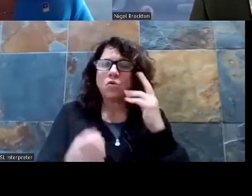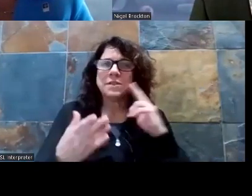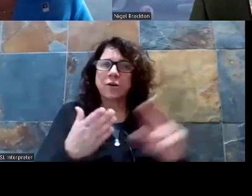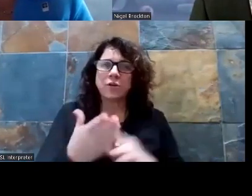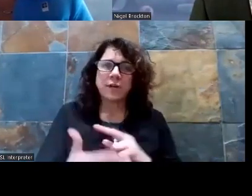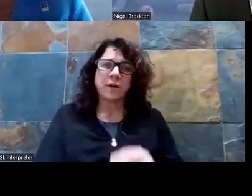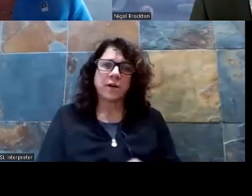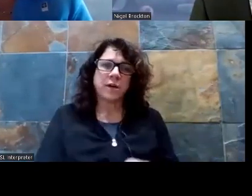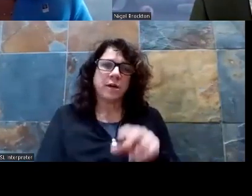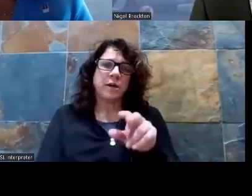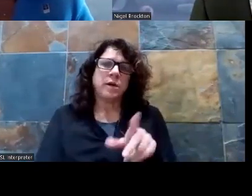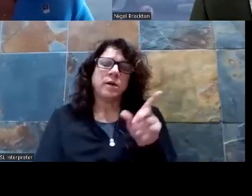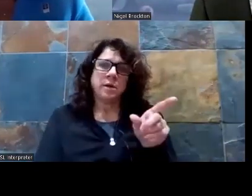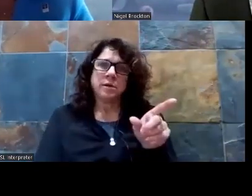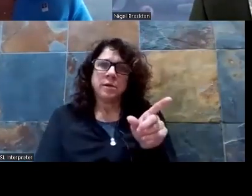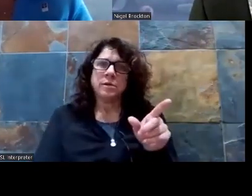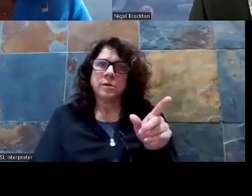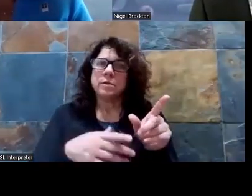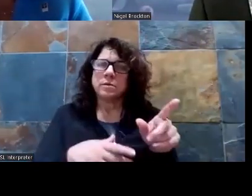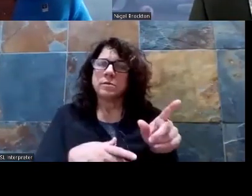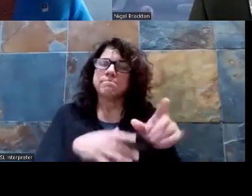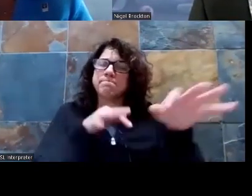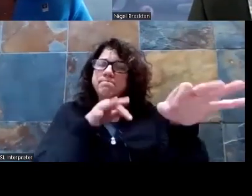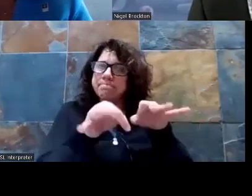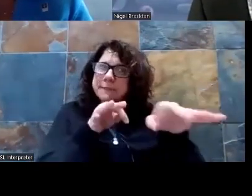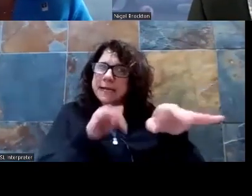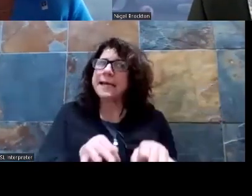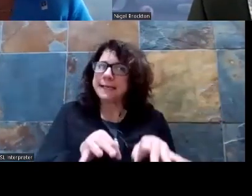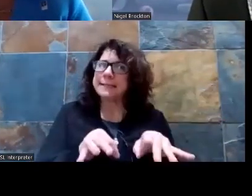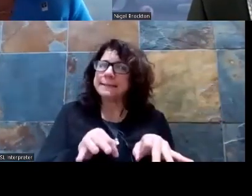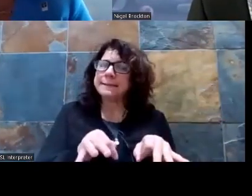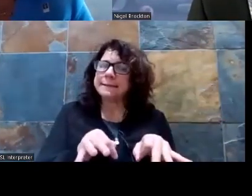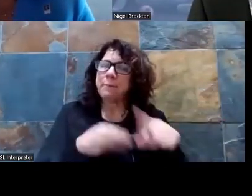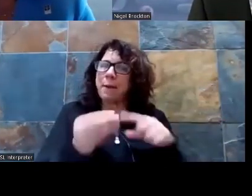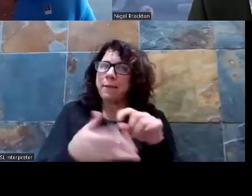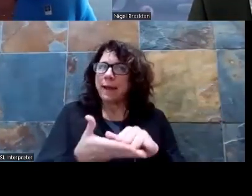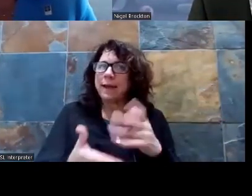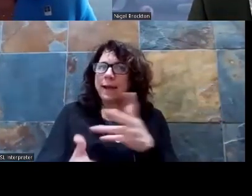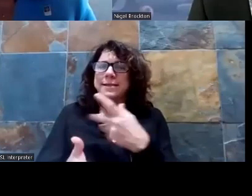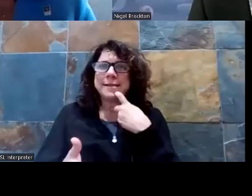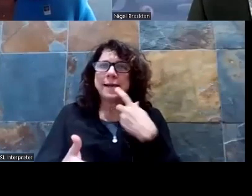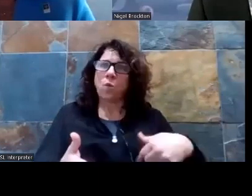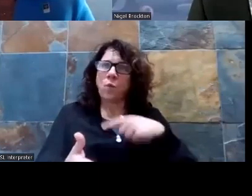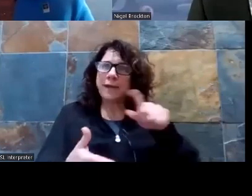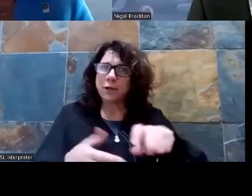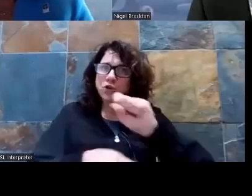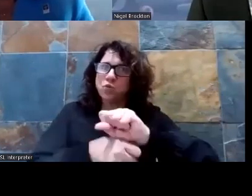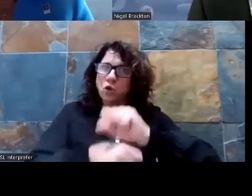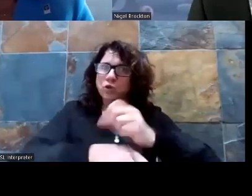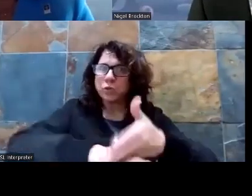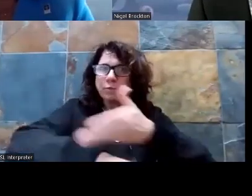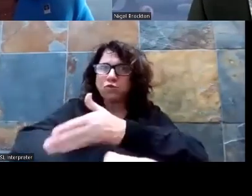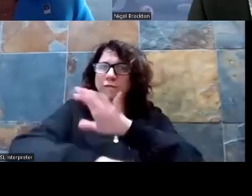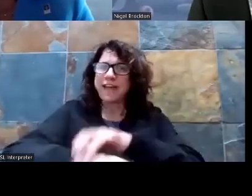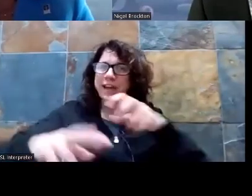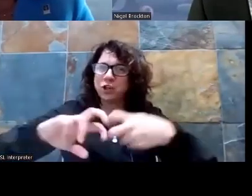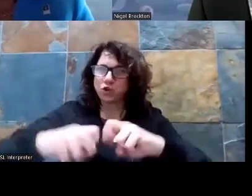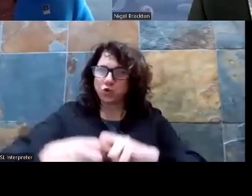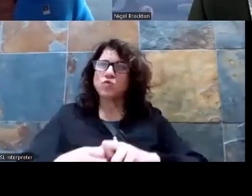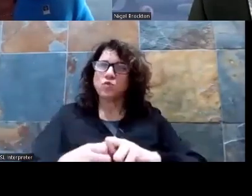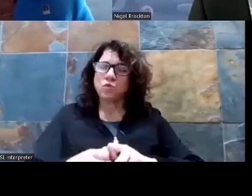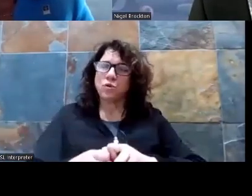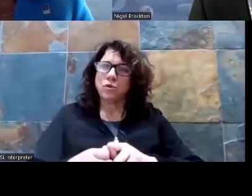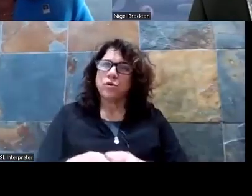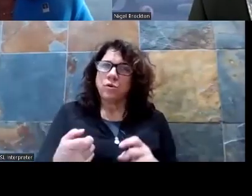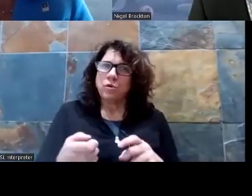Vilsack touched on that and said that we need and we have to work on that issue to bring people